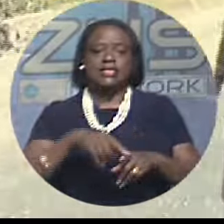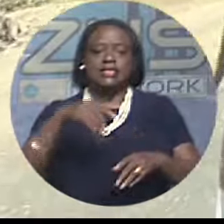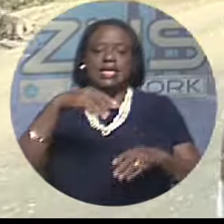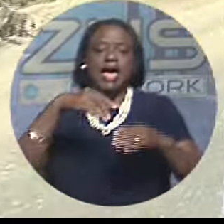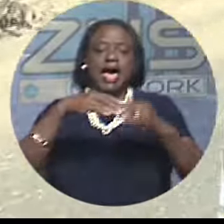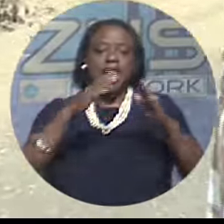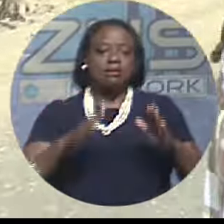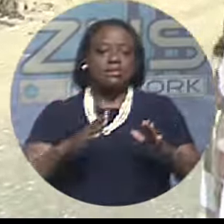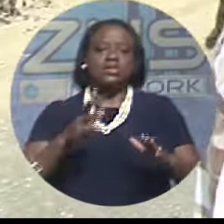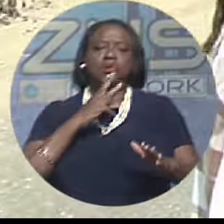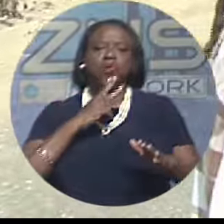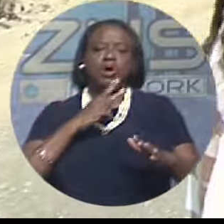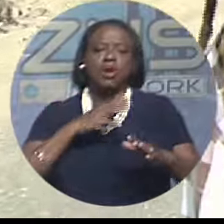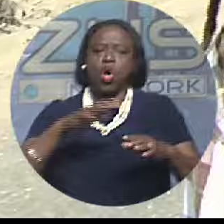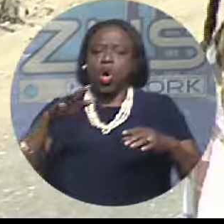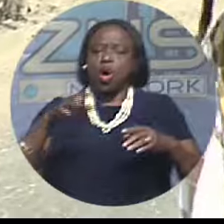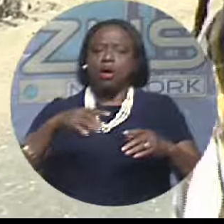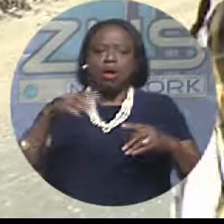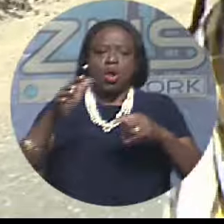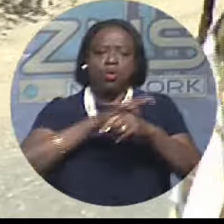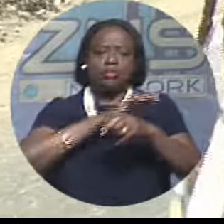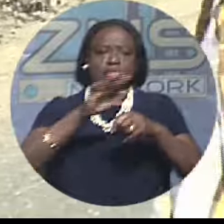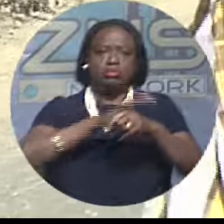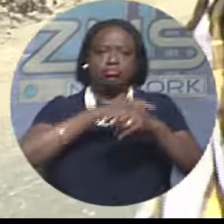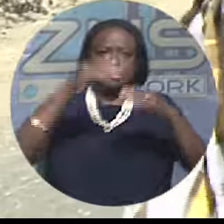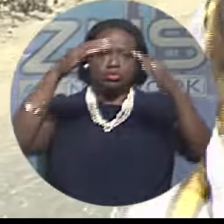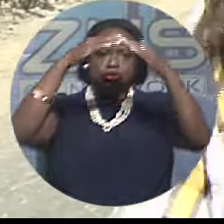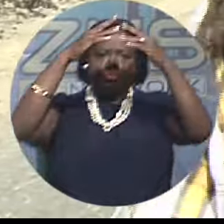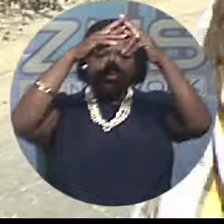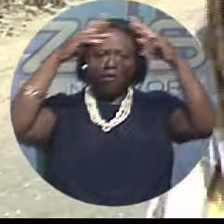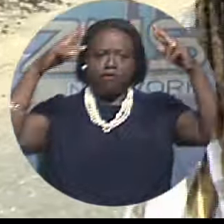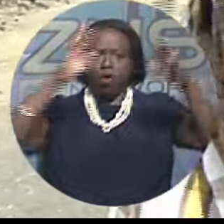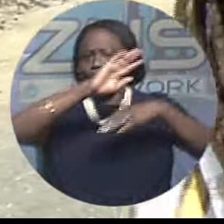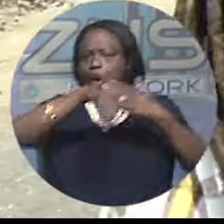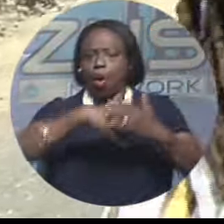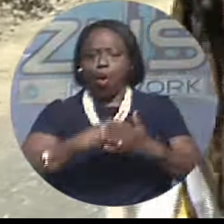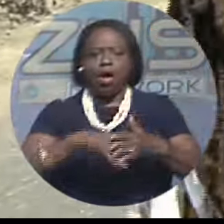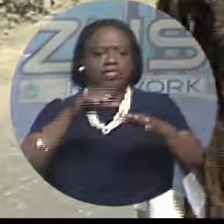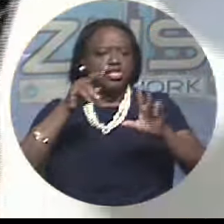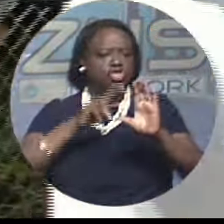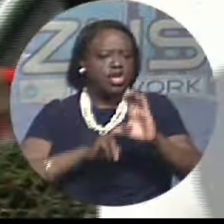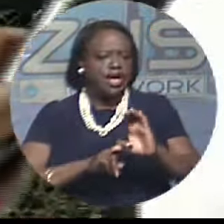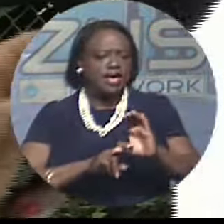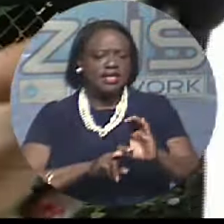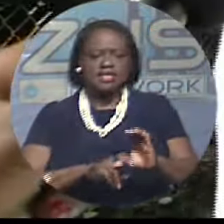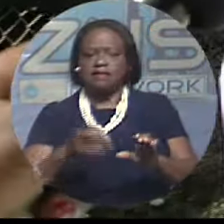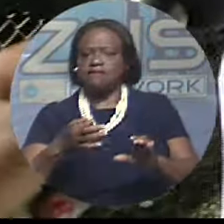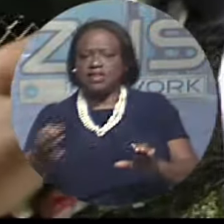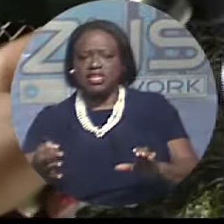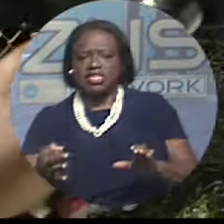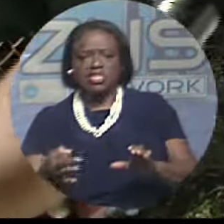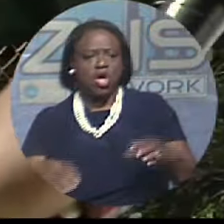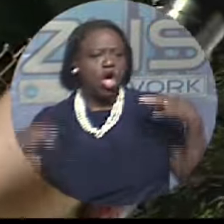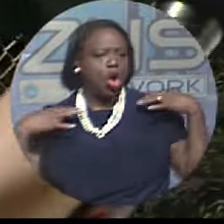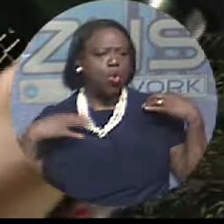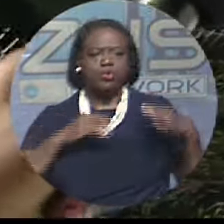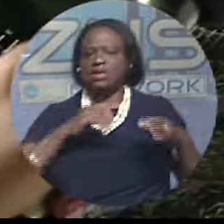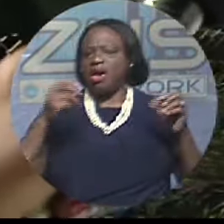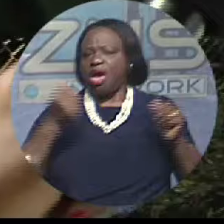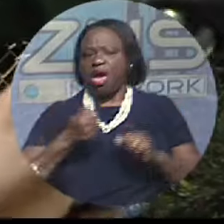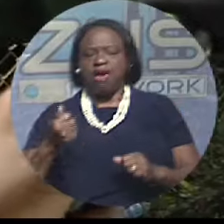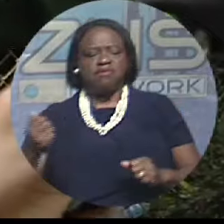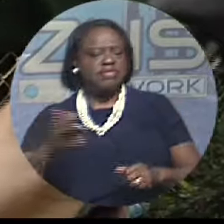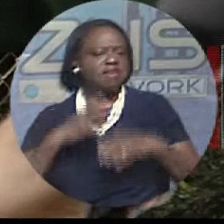roof. Everything lost in there, all the chairs, all the furniture, everything closed, everything. Yeah, this fridge directly behind me, that